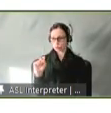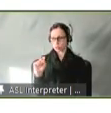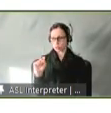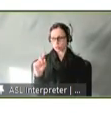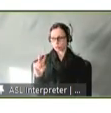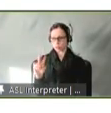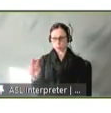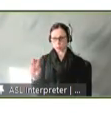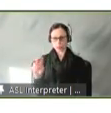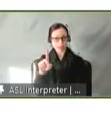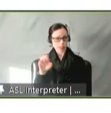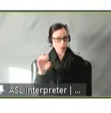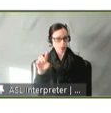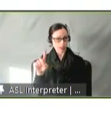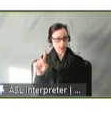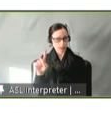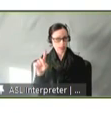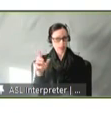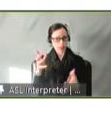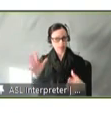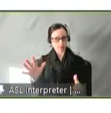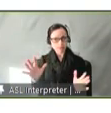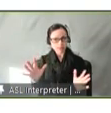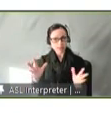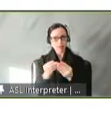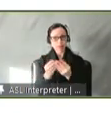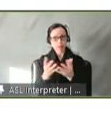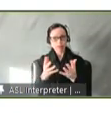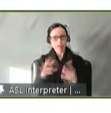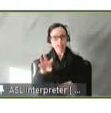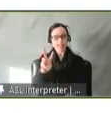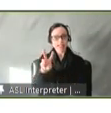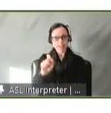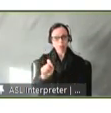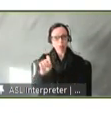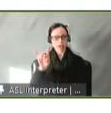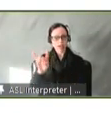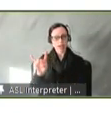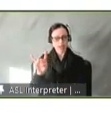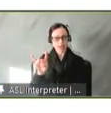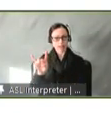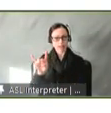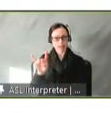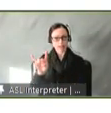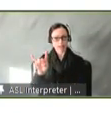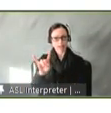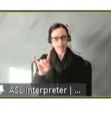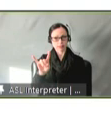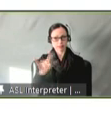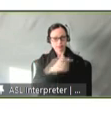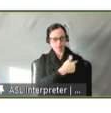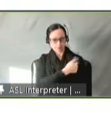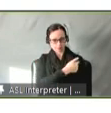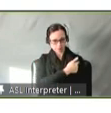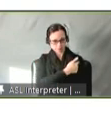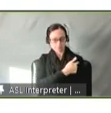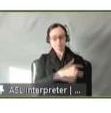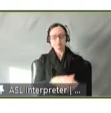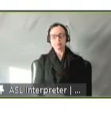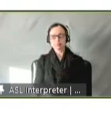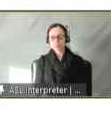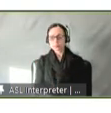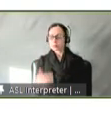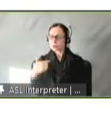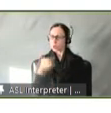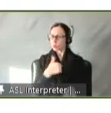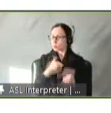2022, the DOD has administered 6.8 million doses of FDA-approved or authorized COVID-19 vaccine, and we've